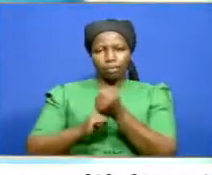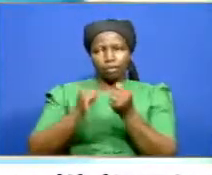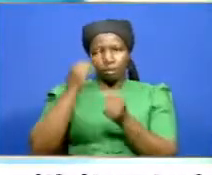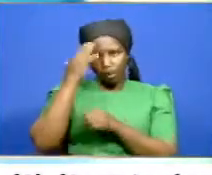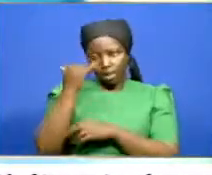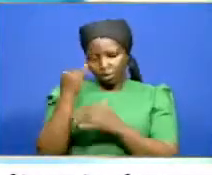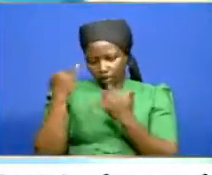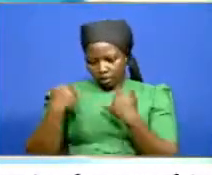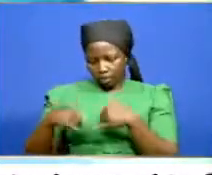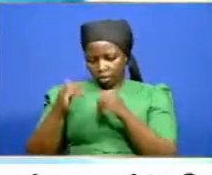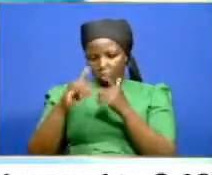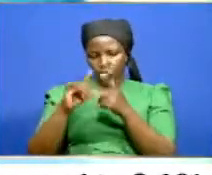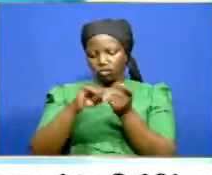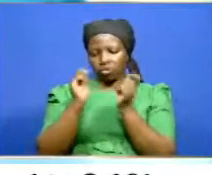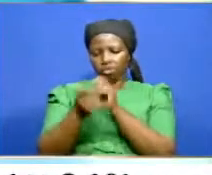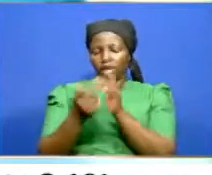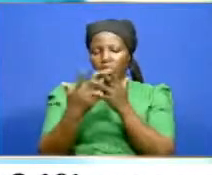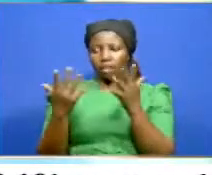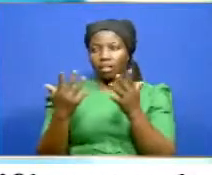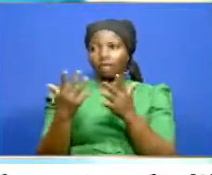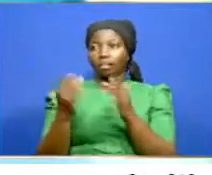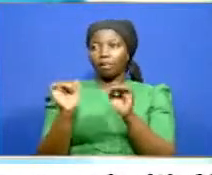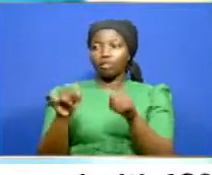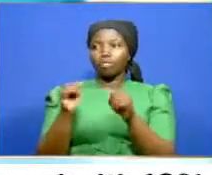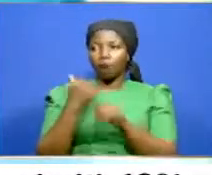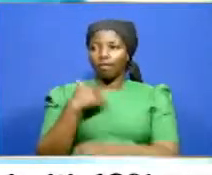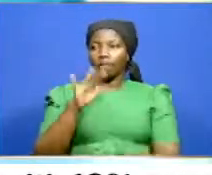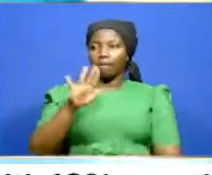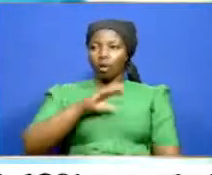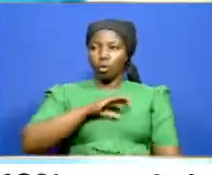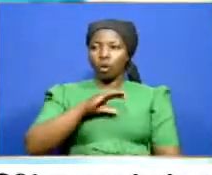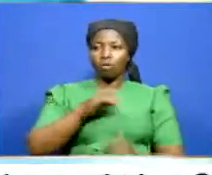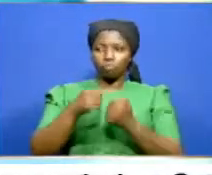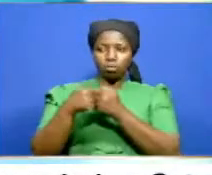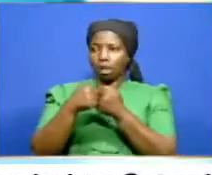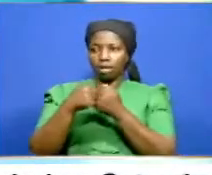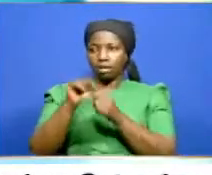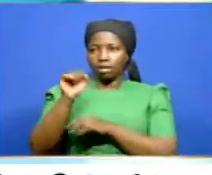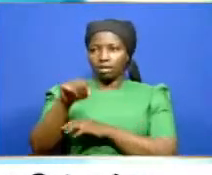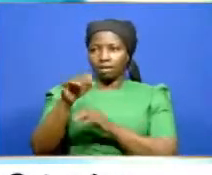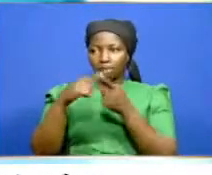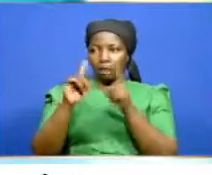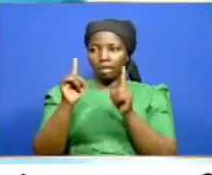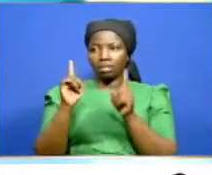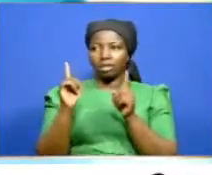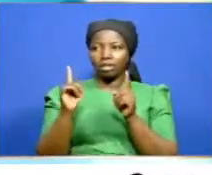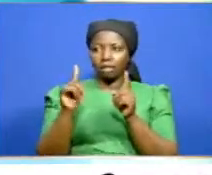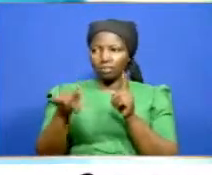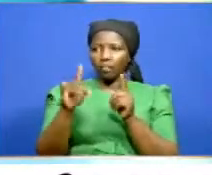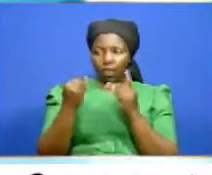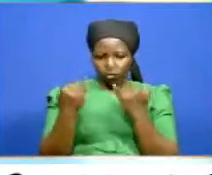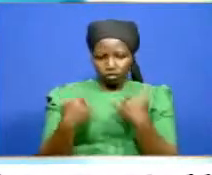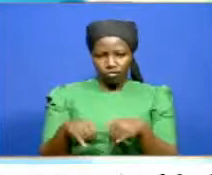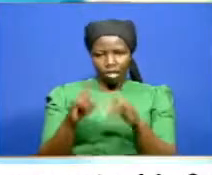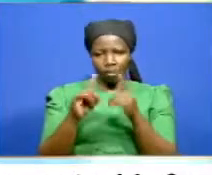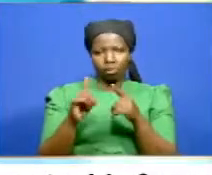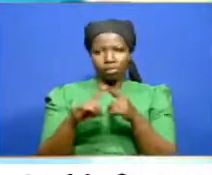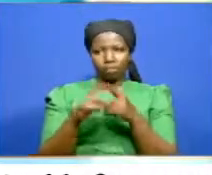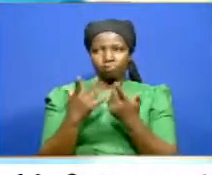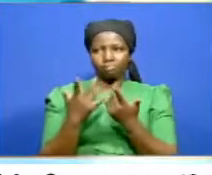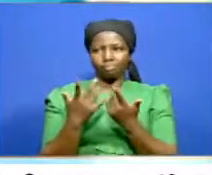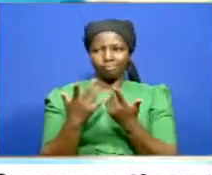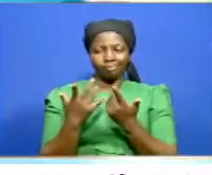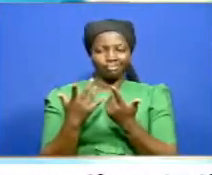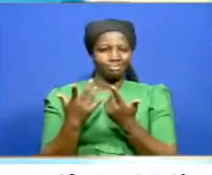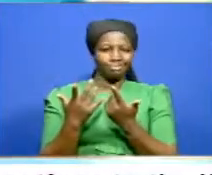of, you know, change things. They might have their own challenges, yes, but I mean, they're really trying to outdo themselves, because if you